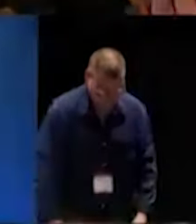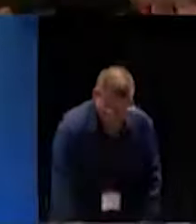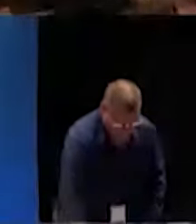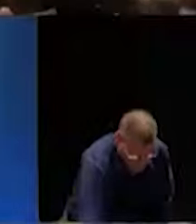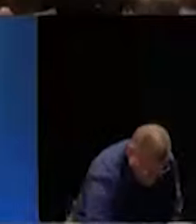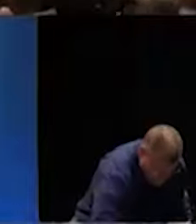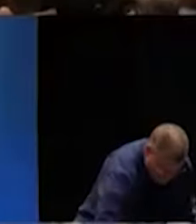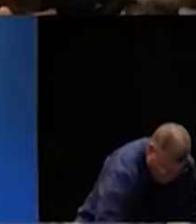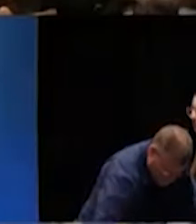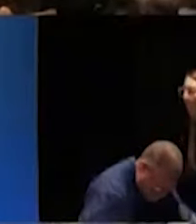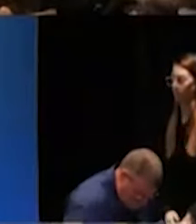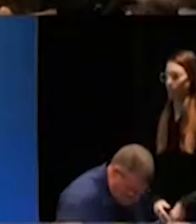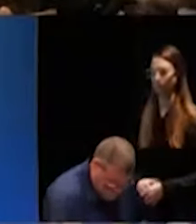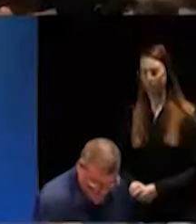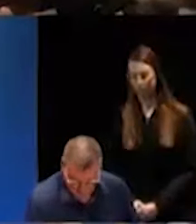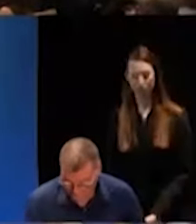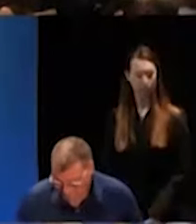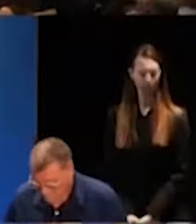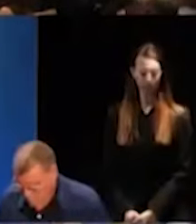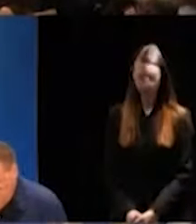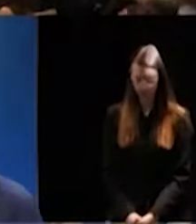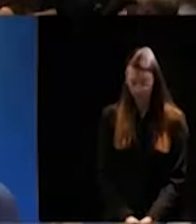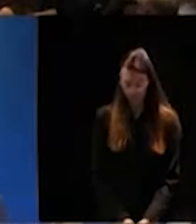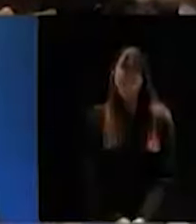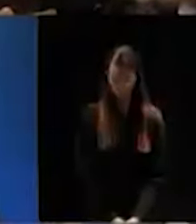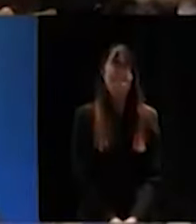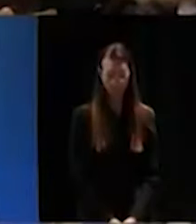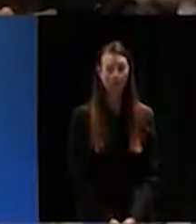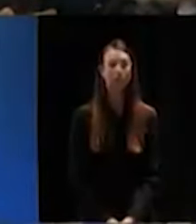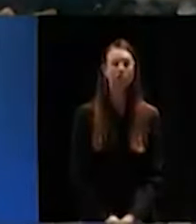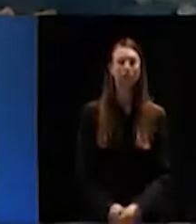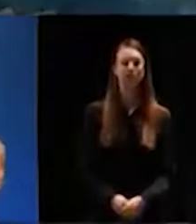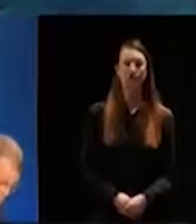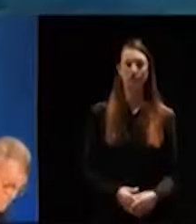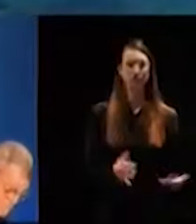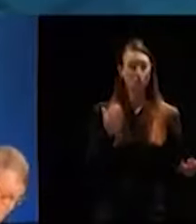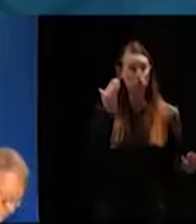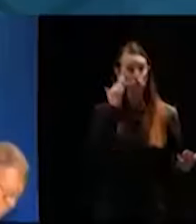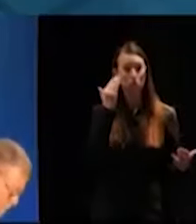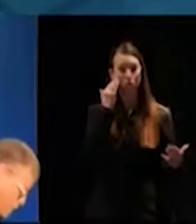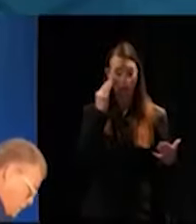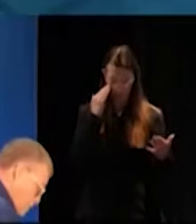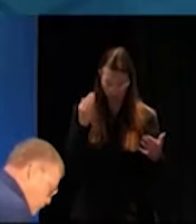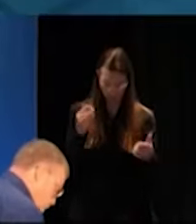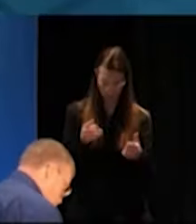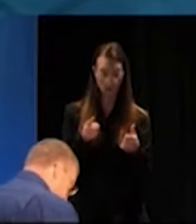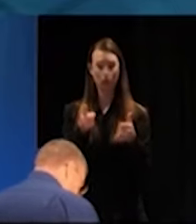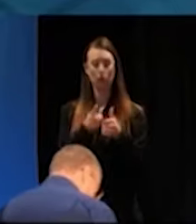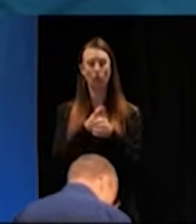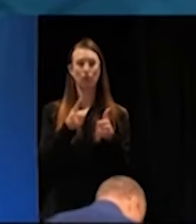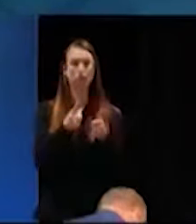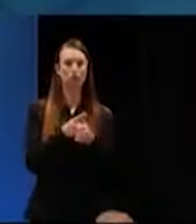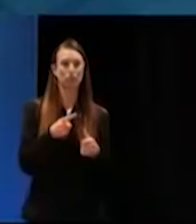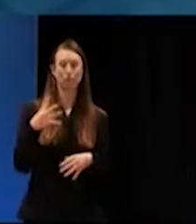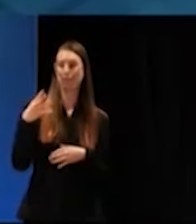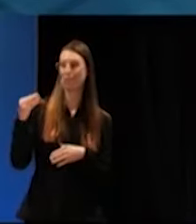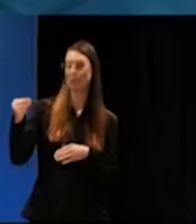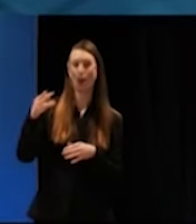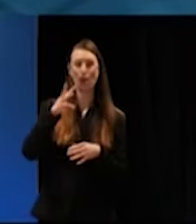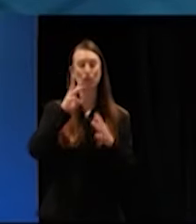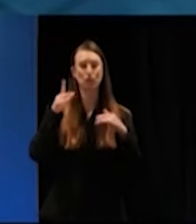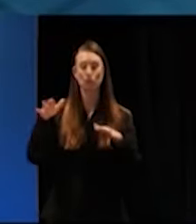We completed the South Fork Wind, as you know, the first utility scale offshore wind in America, the United States,